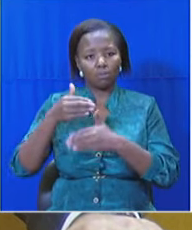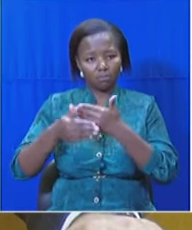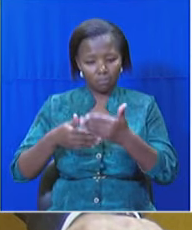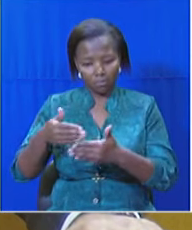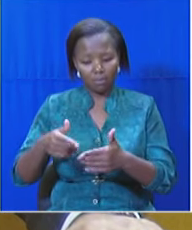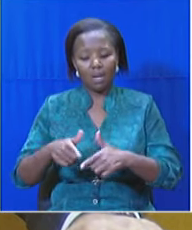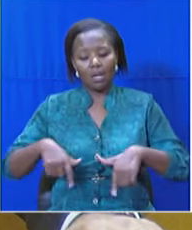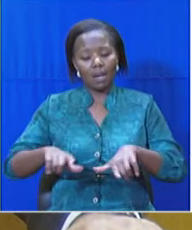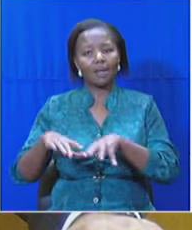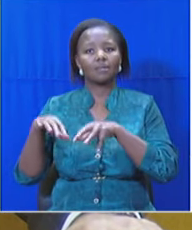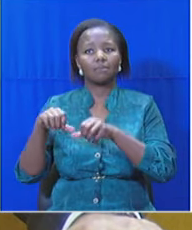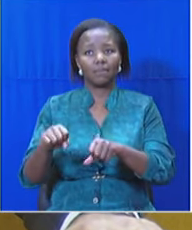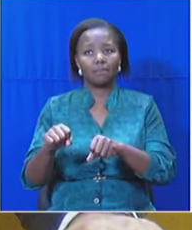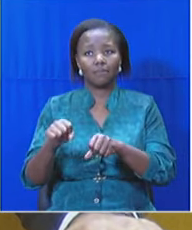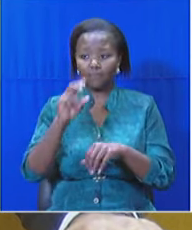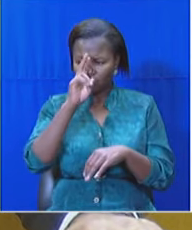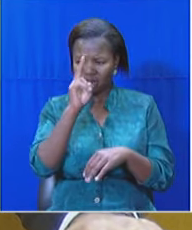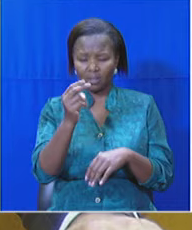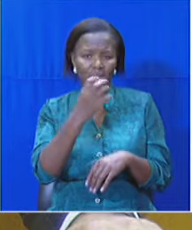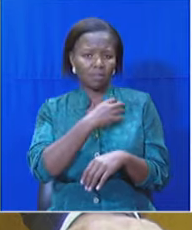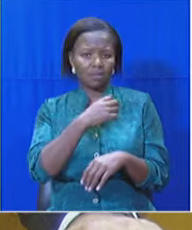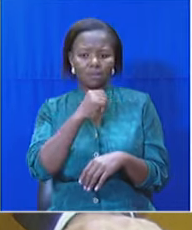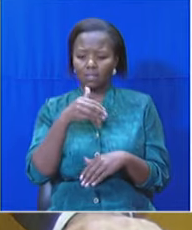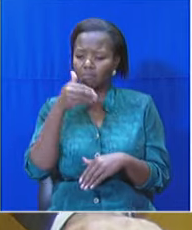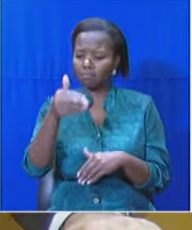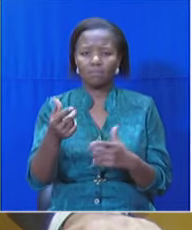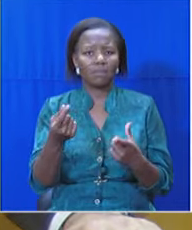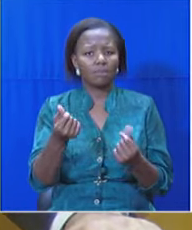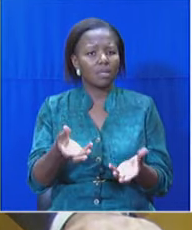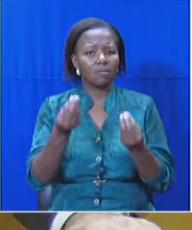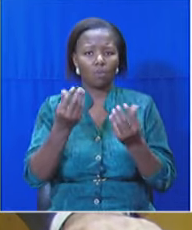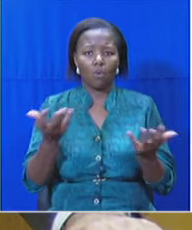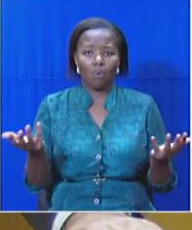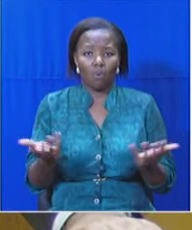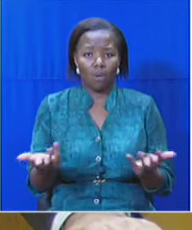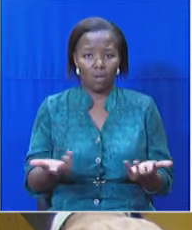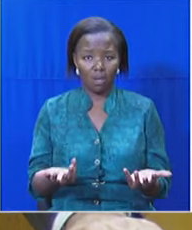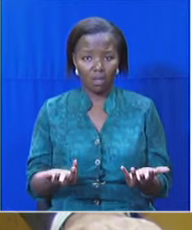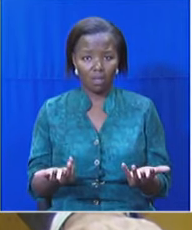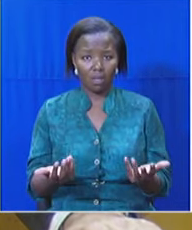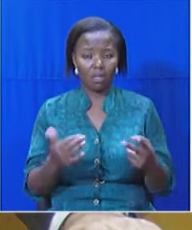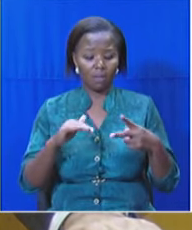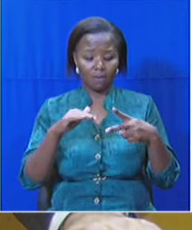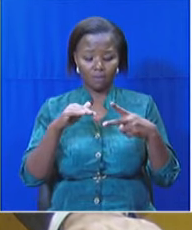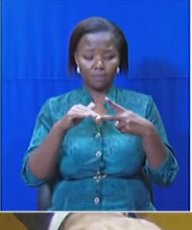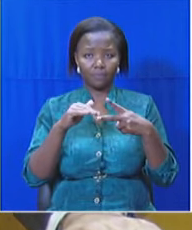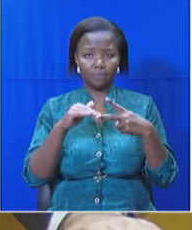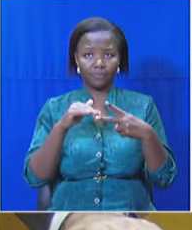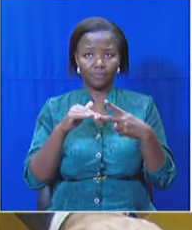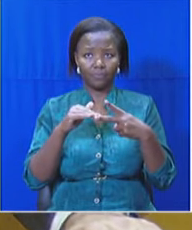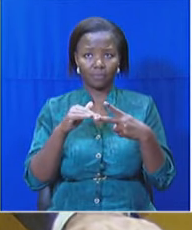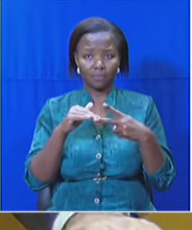u die geld kry om dit te doen? Of sê u eintlik, ons wil die